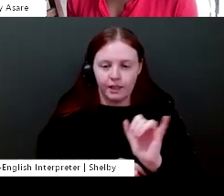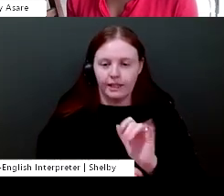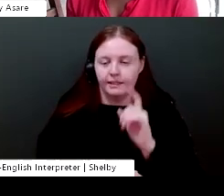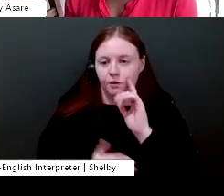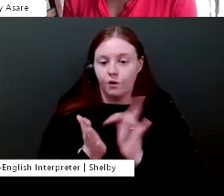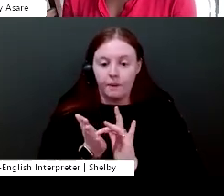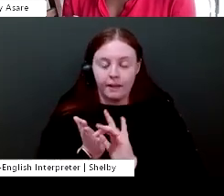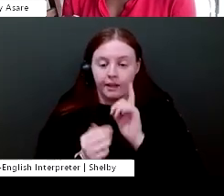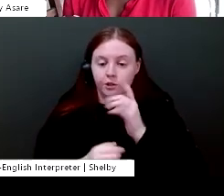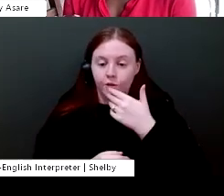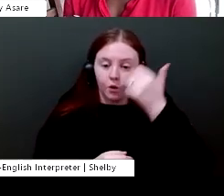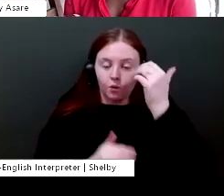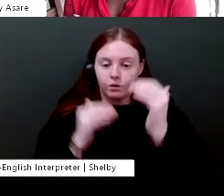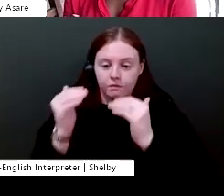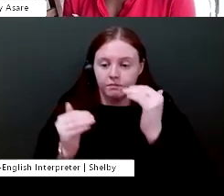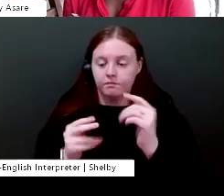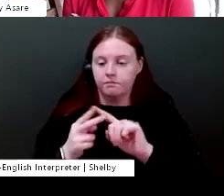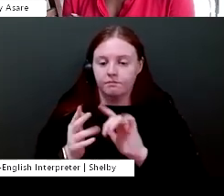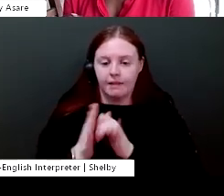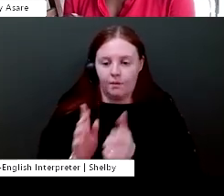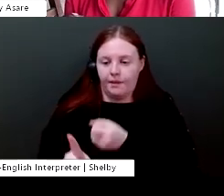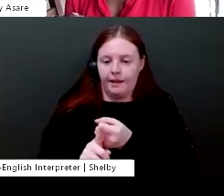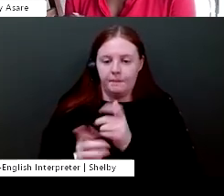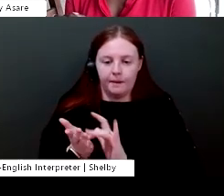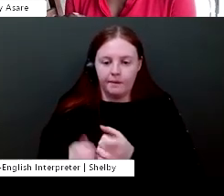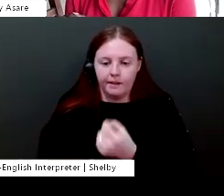like in terms of the impacts on